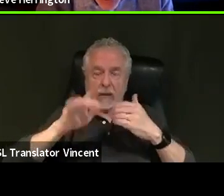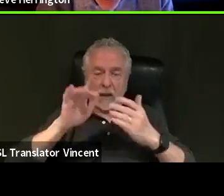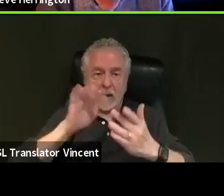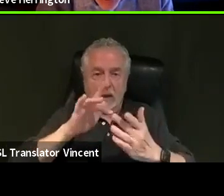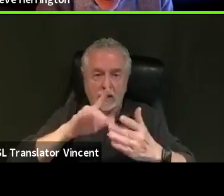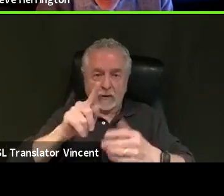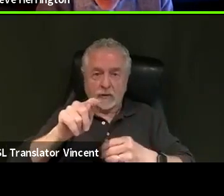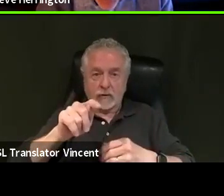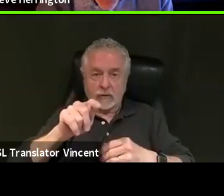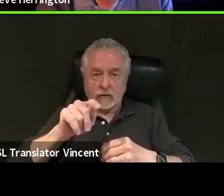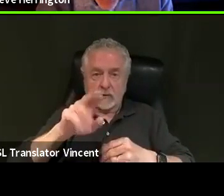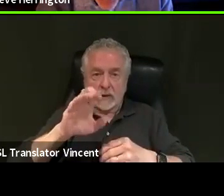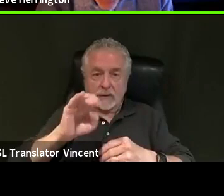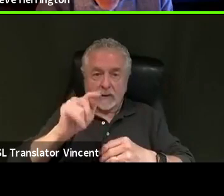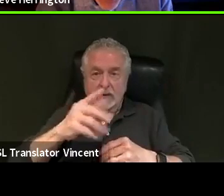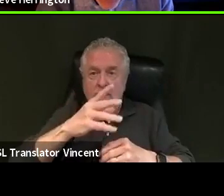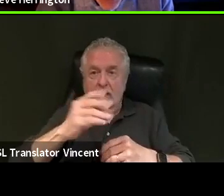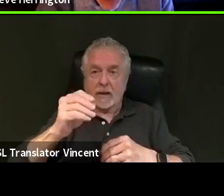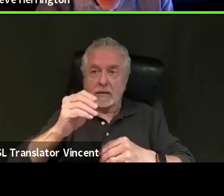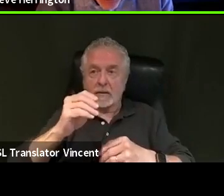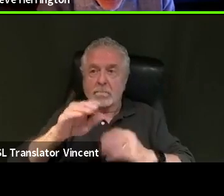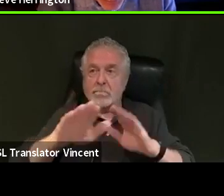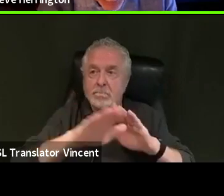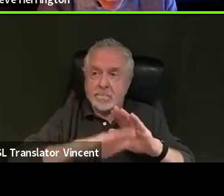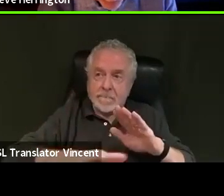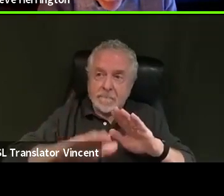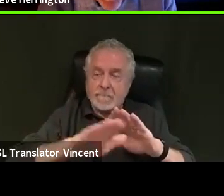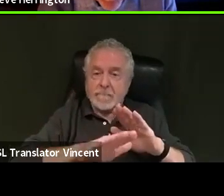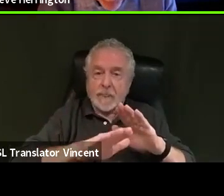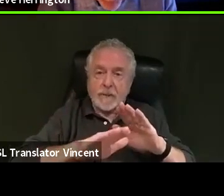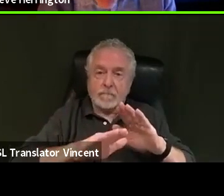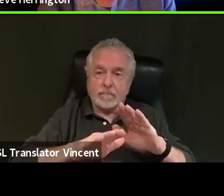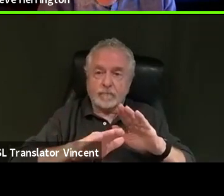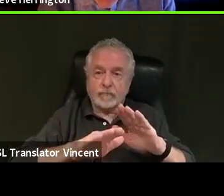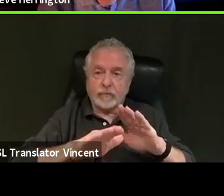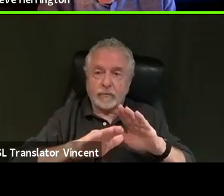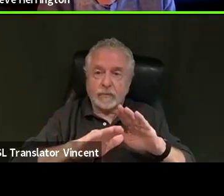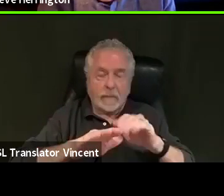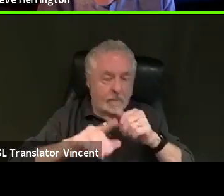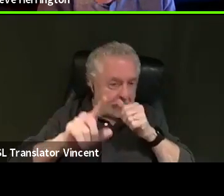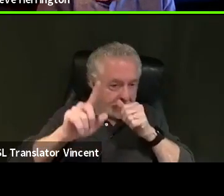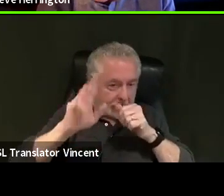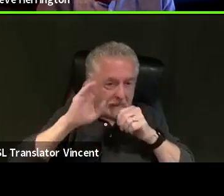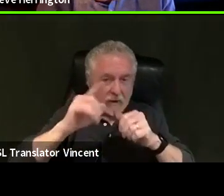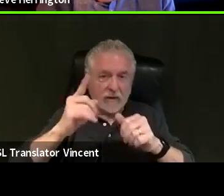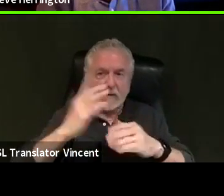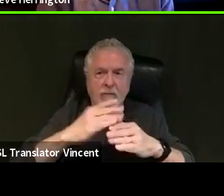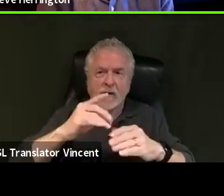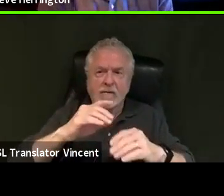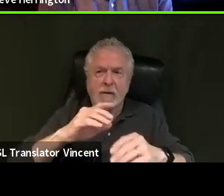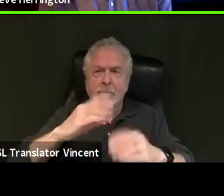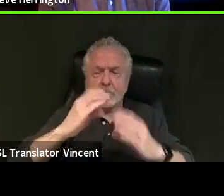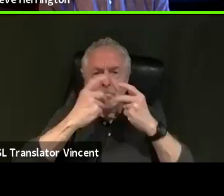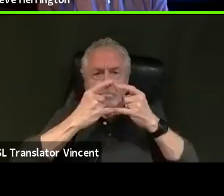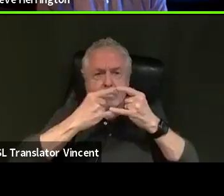contact tracing and the basic, we anticipate there will be some form of masking for lower elementary